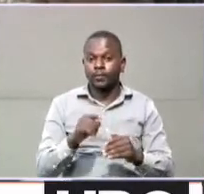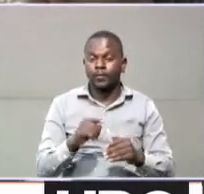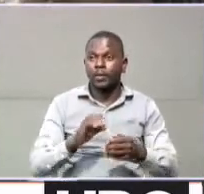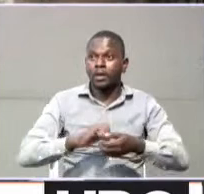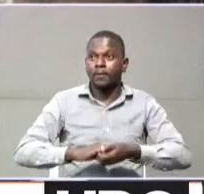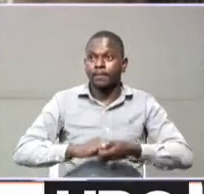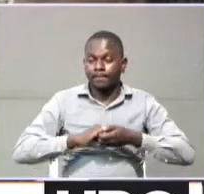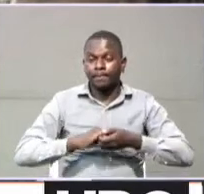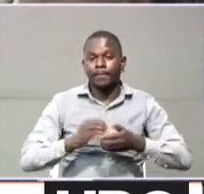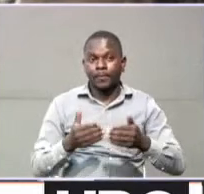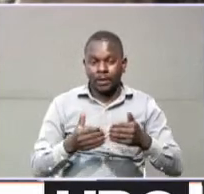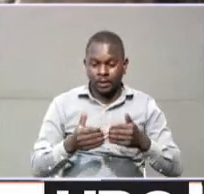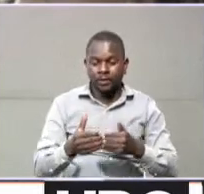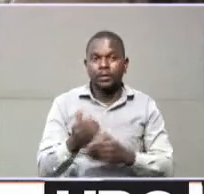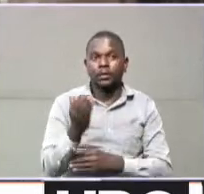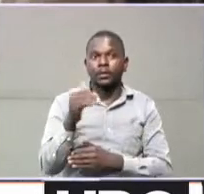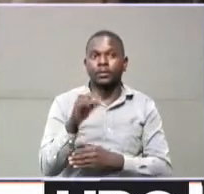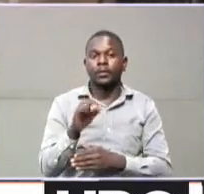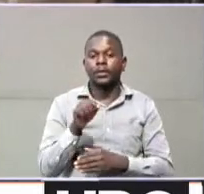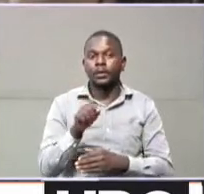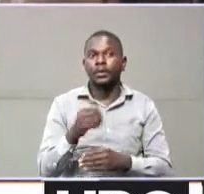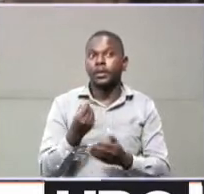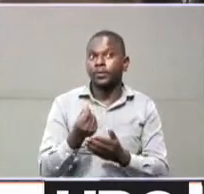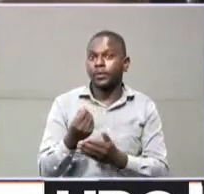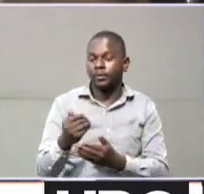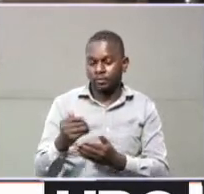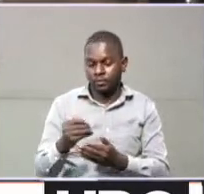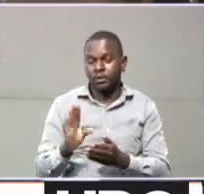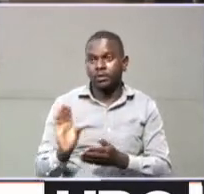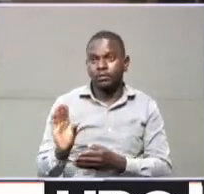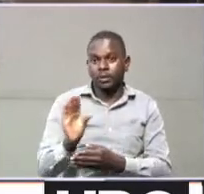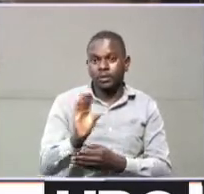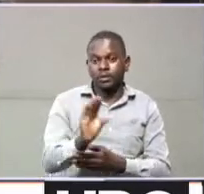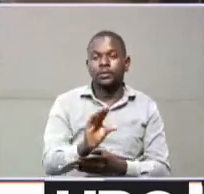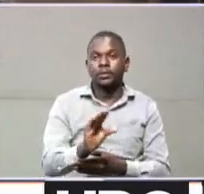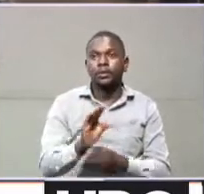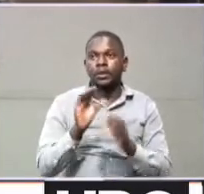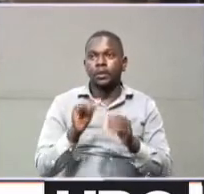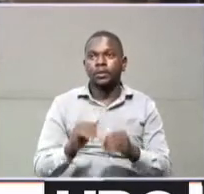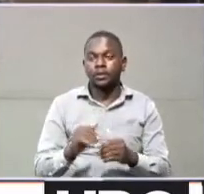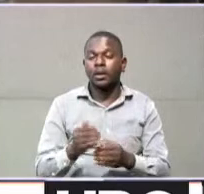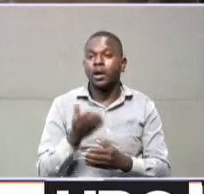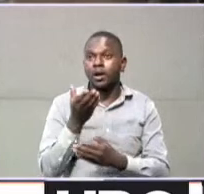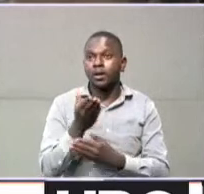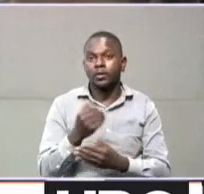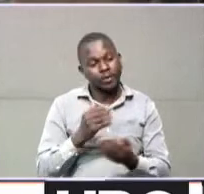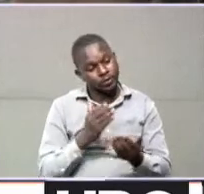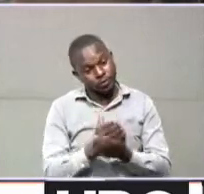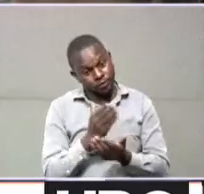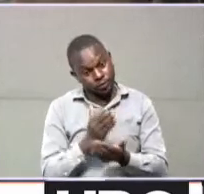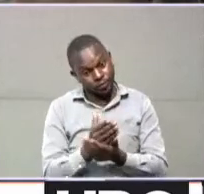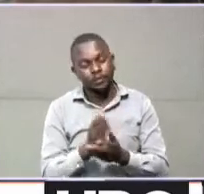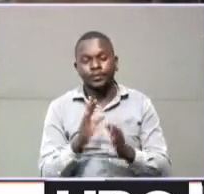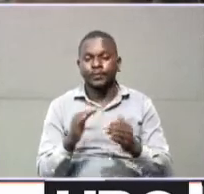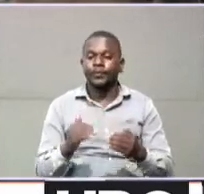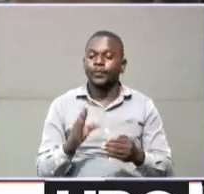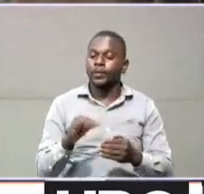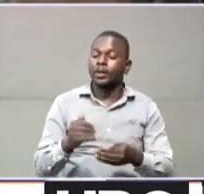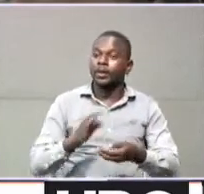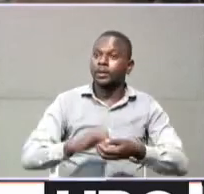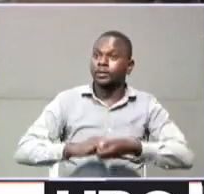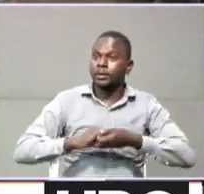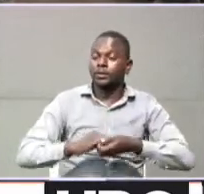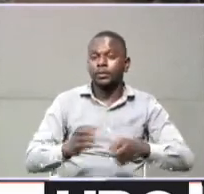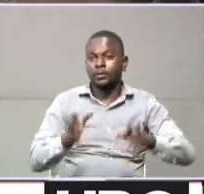circles any further that this money that has been properly appropriated can be made available and any circle that is now